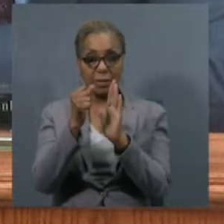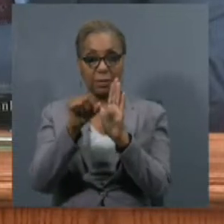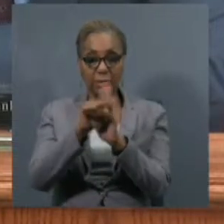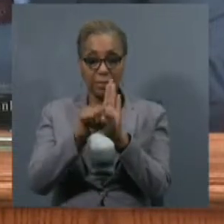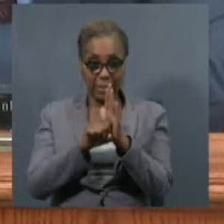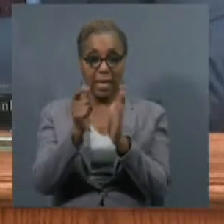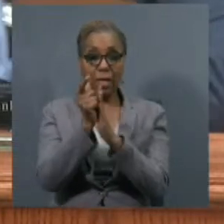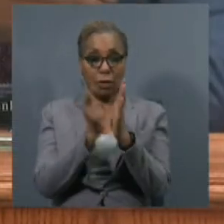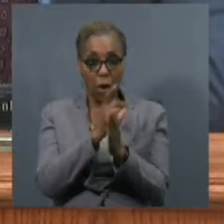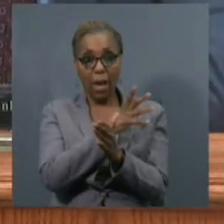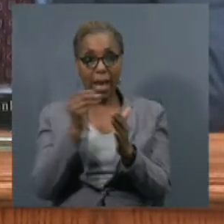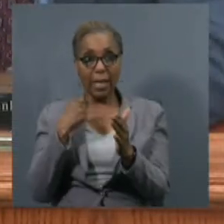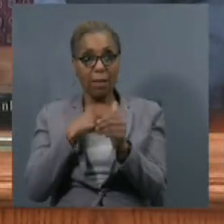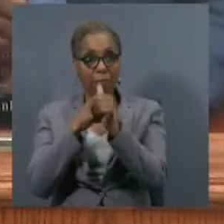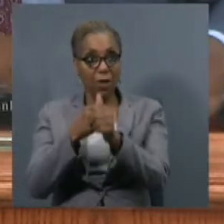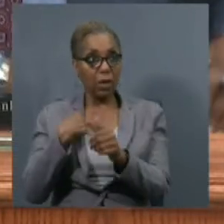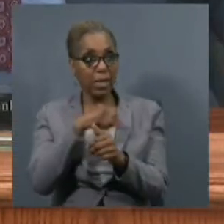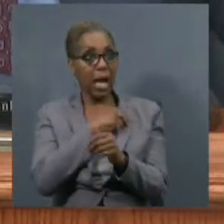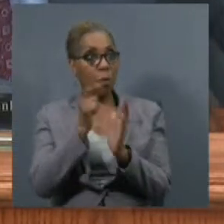laws.